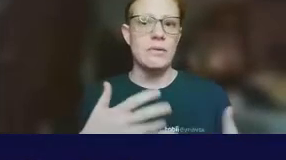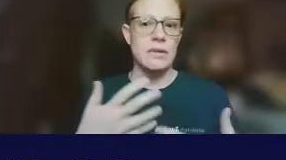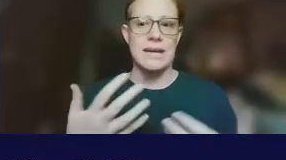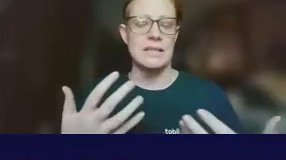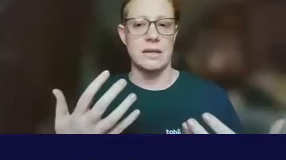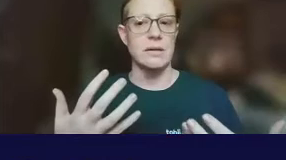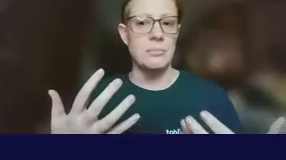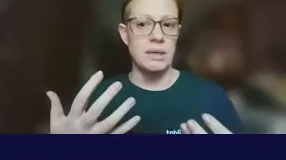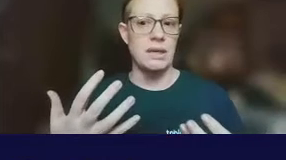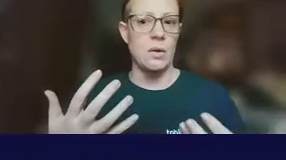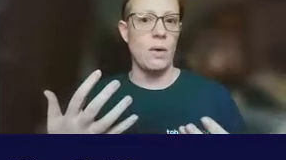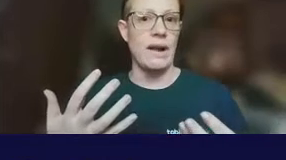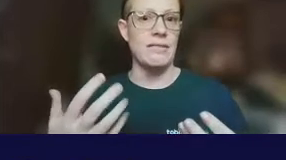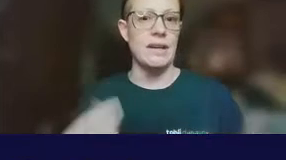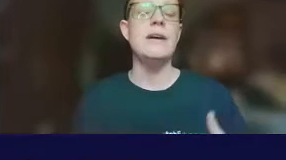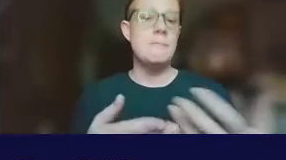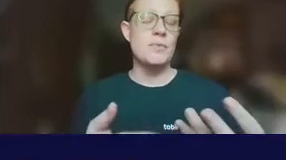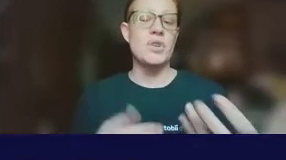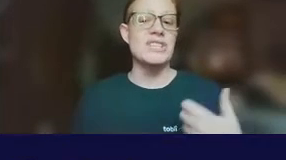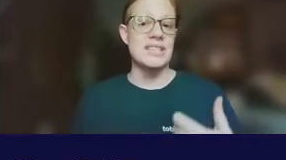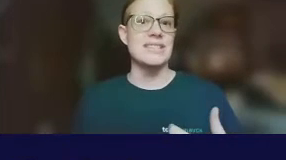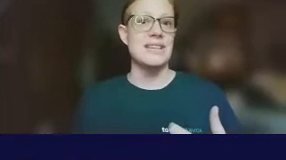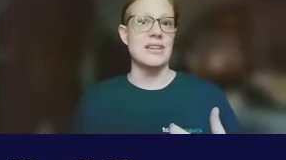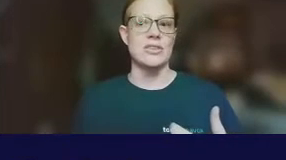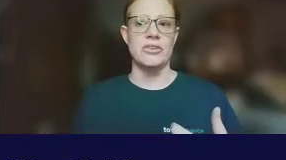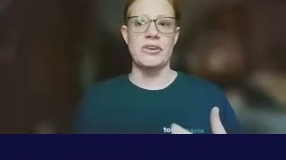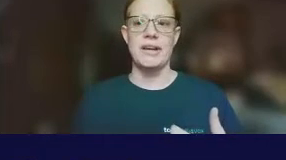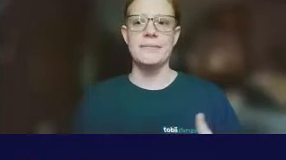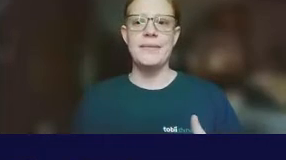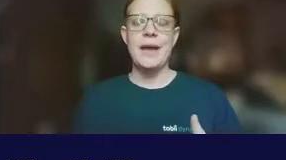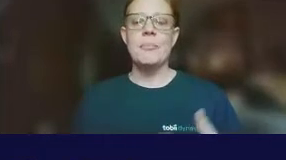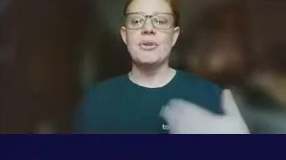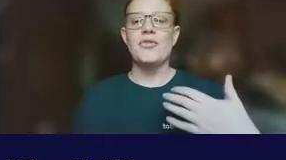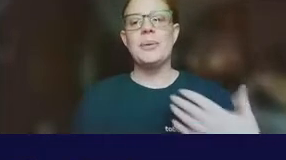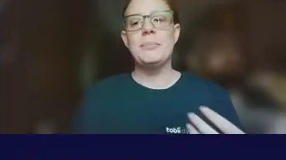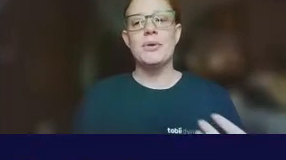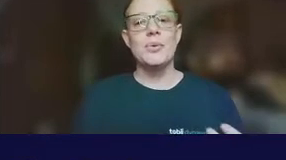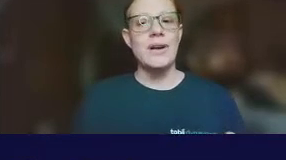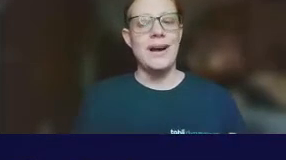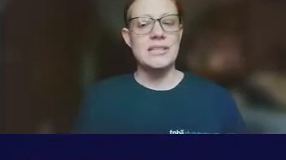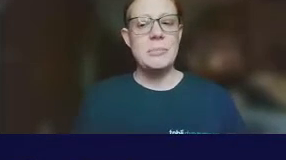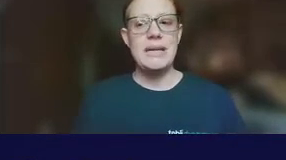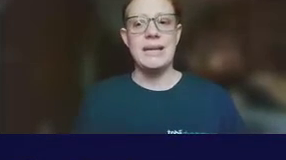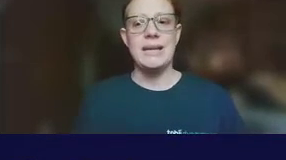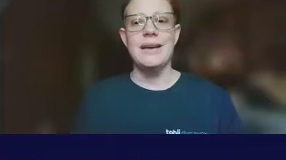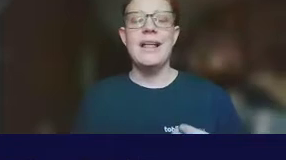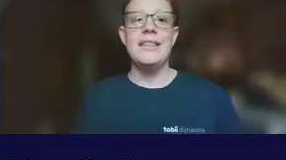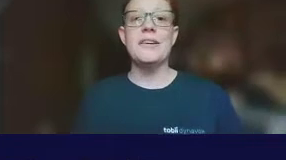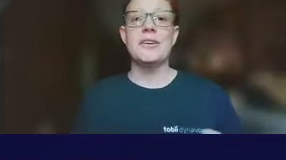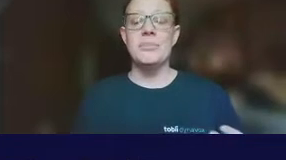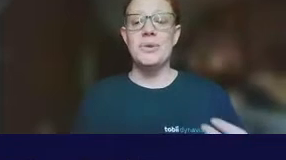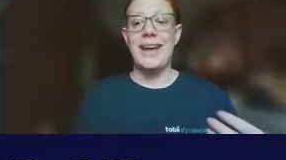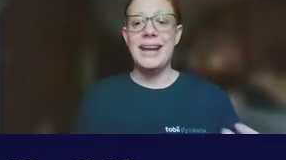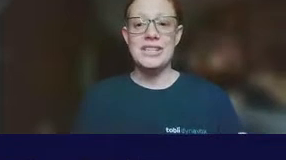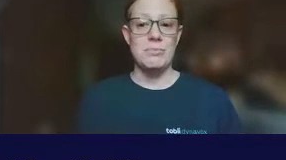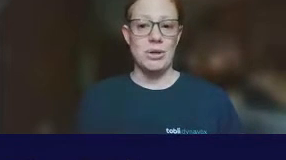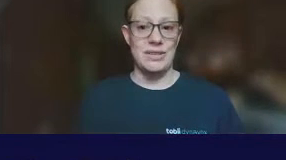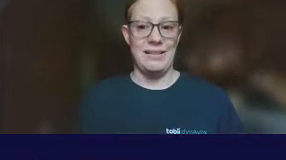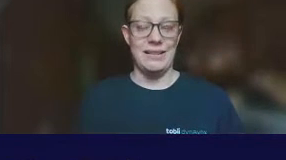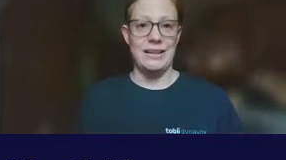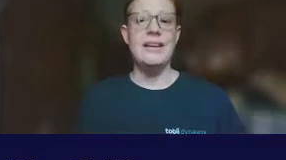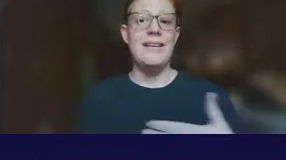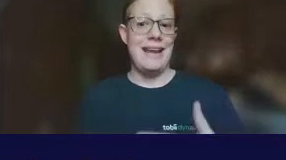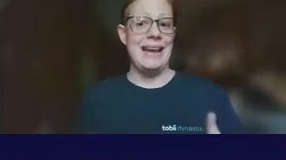without necessarily being aware of it, which is incidental learning. But for people who are non-speaking, their communication